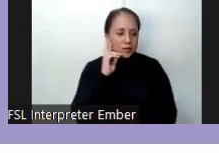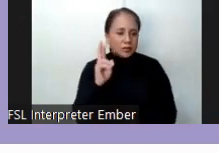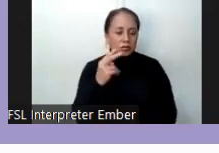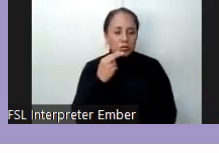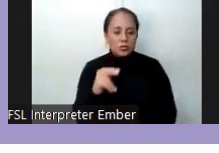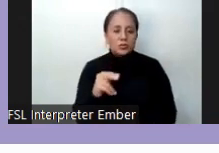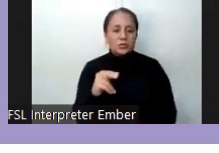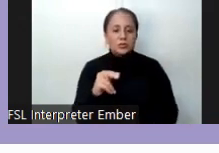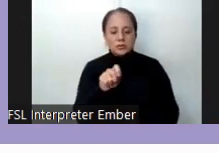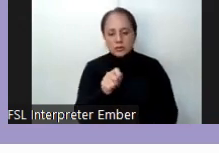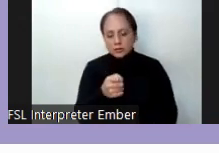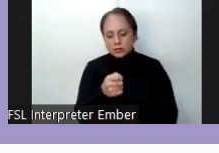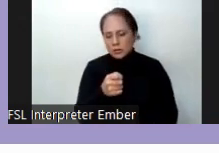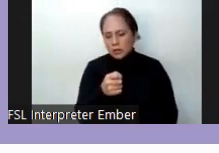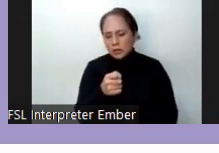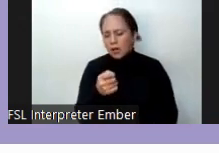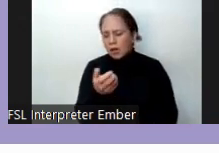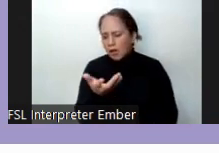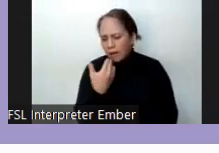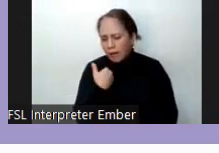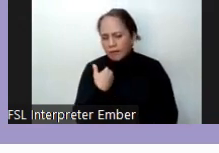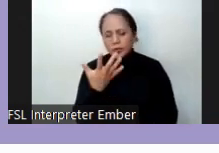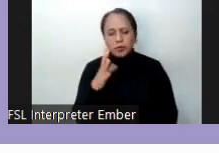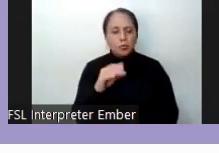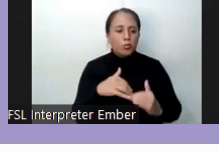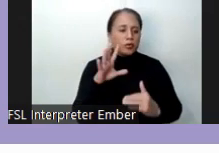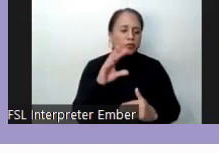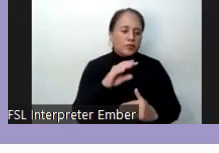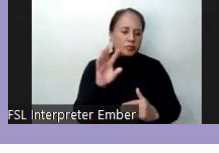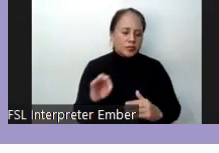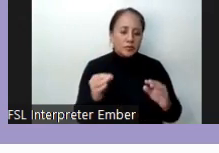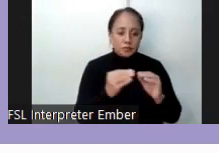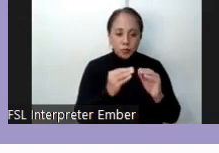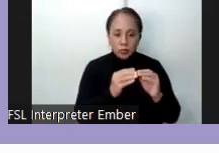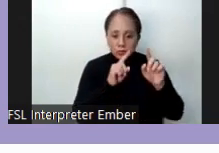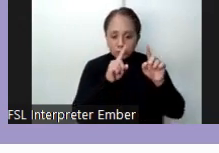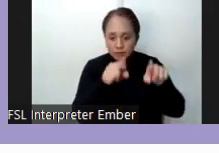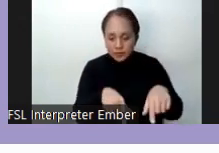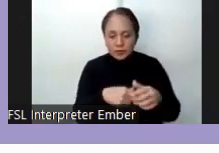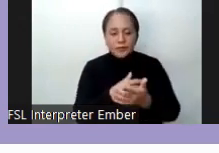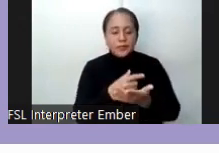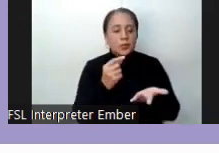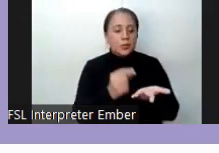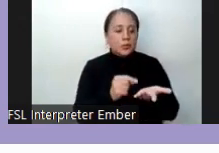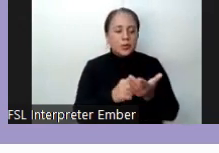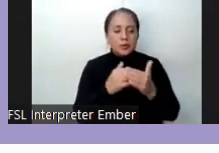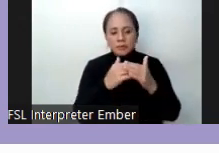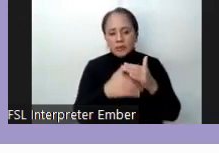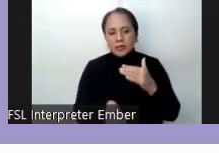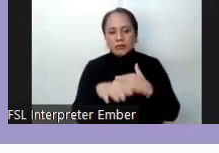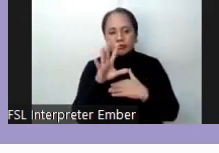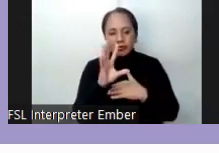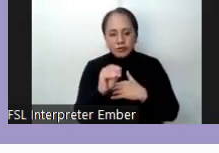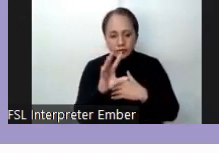scored more than 50%. However, there were more respondents who scored below